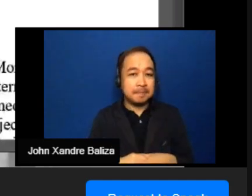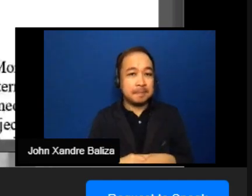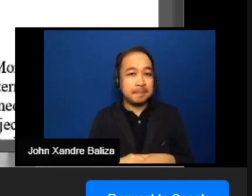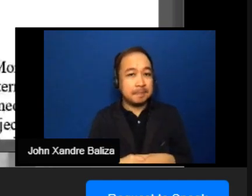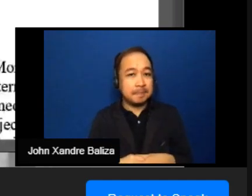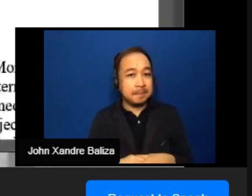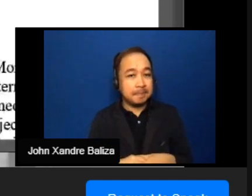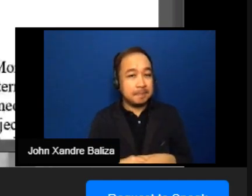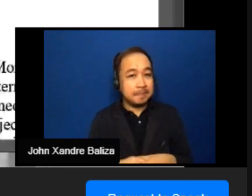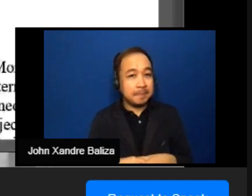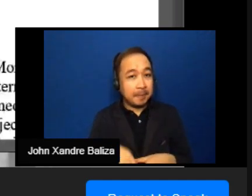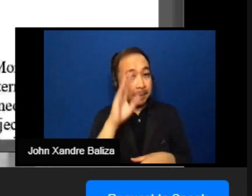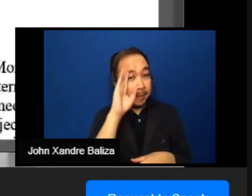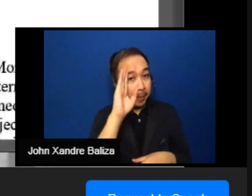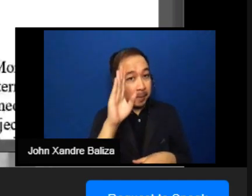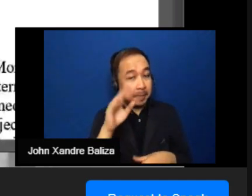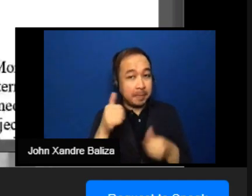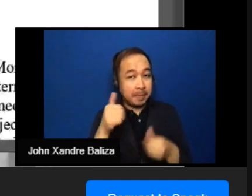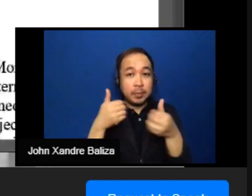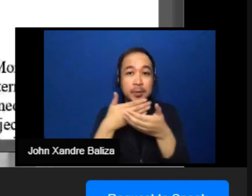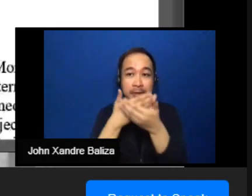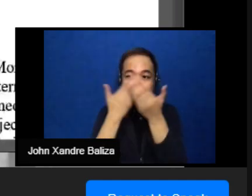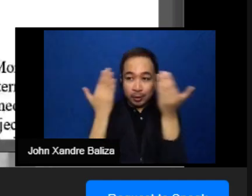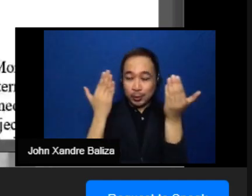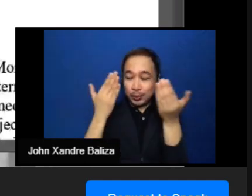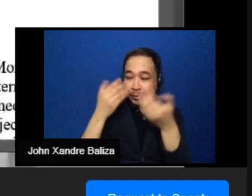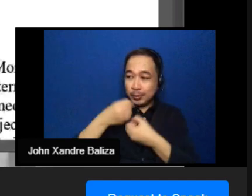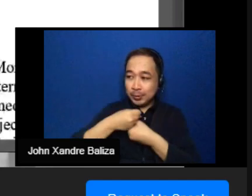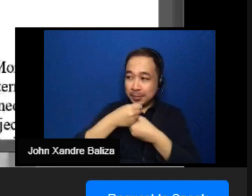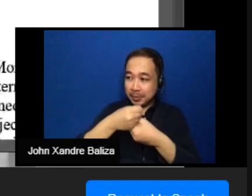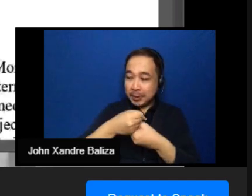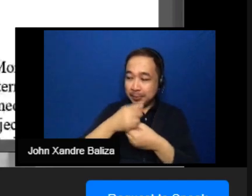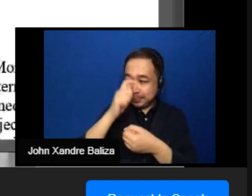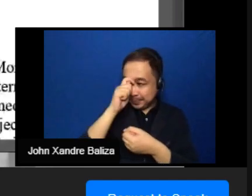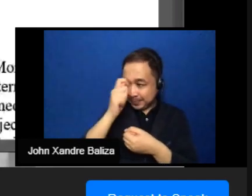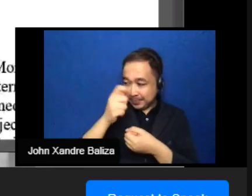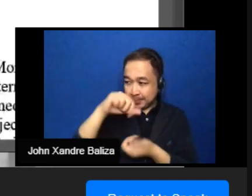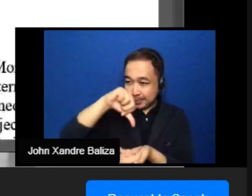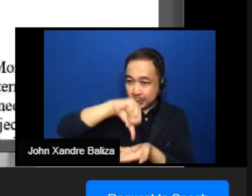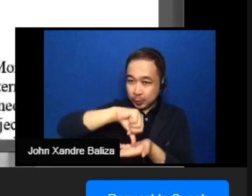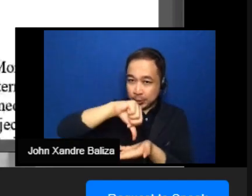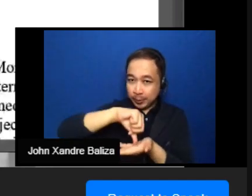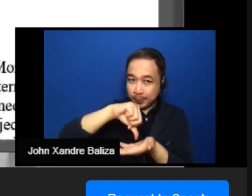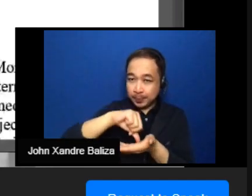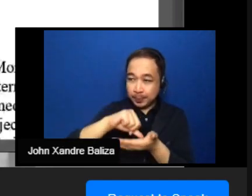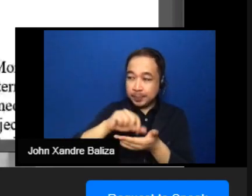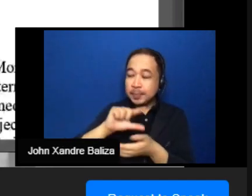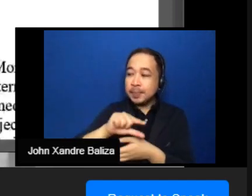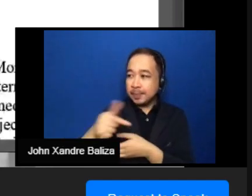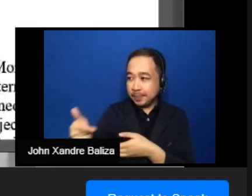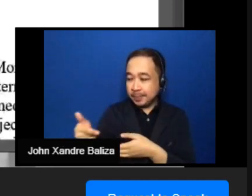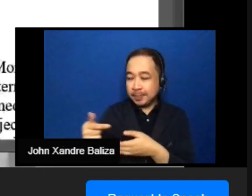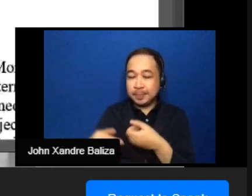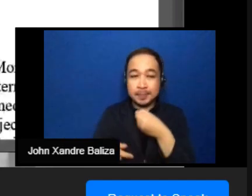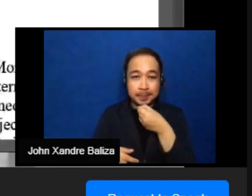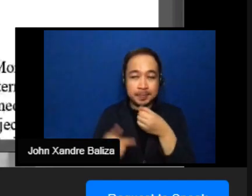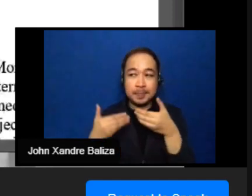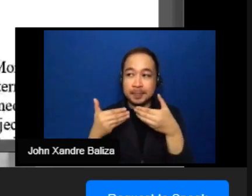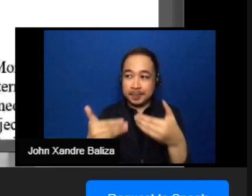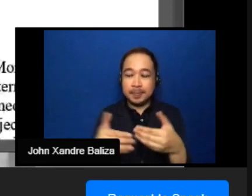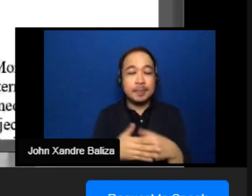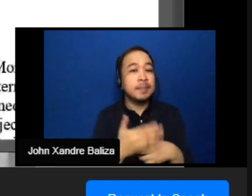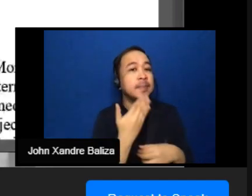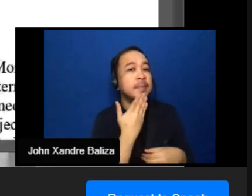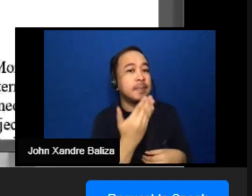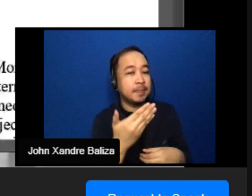Hello. Good afternoon, the distinguished delegate from Iran. You have the floor. Yes, thank you. Thank